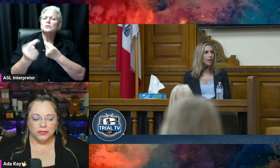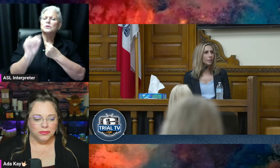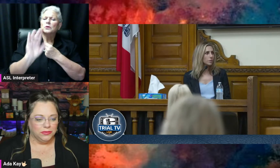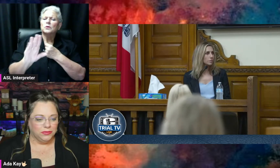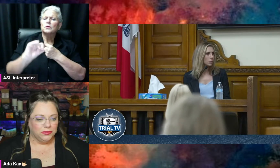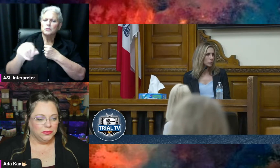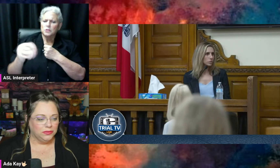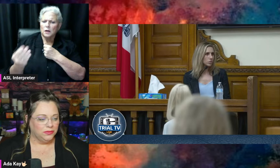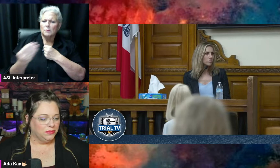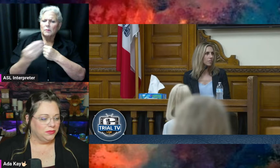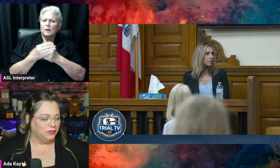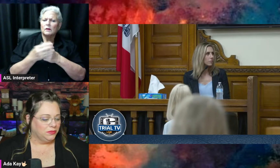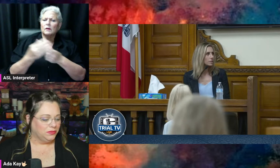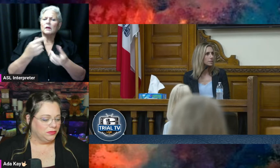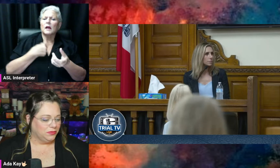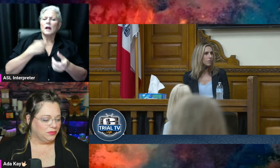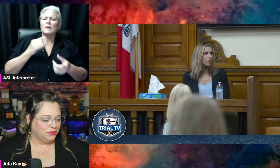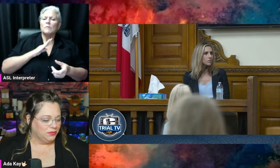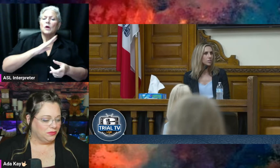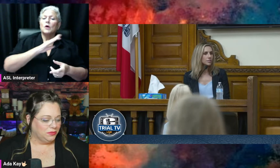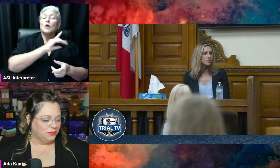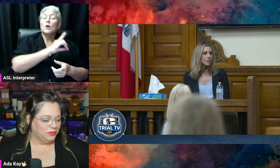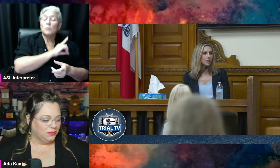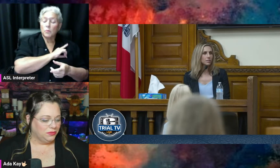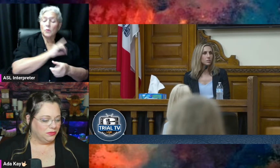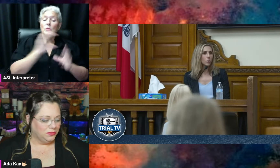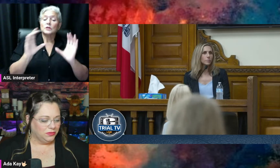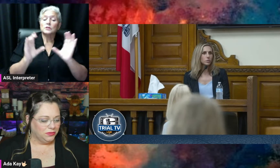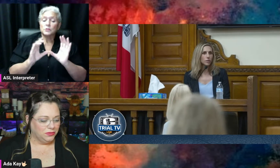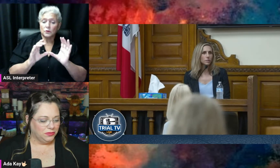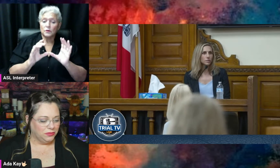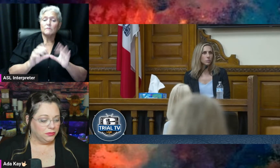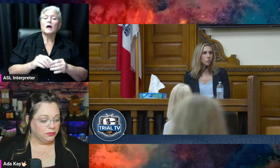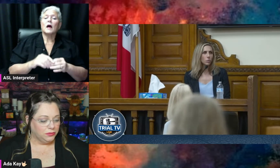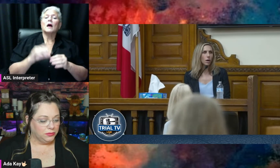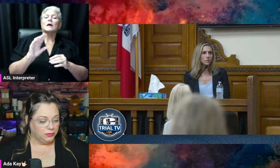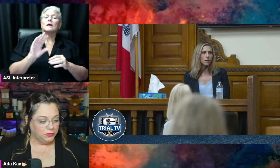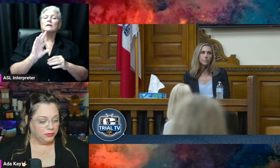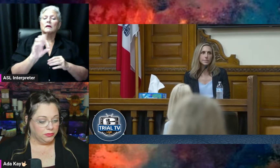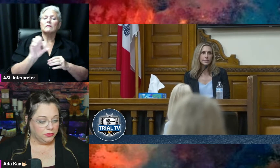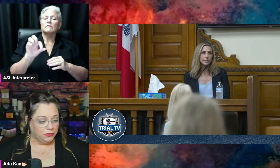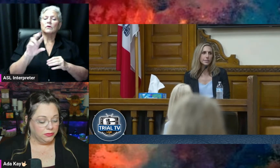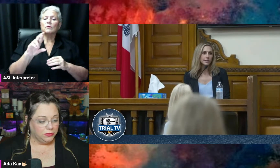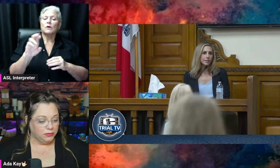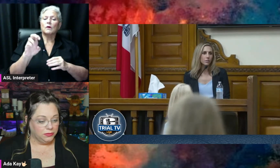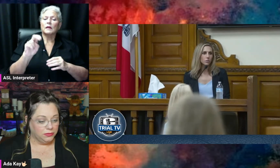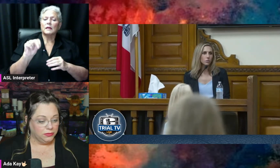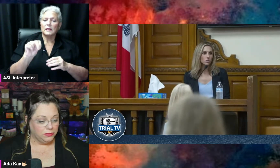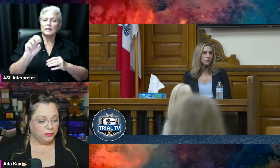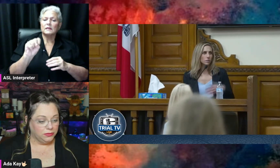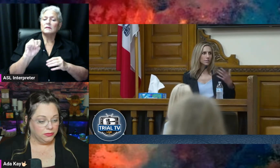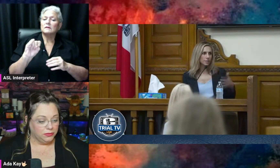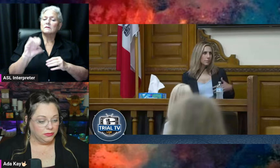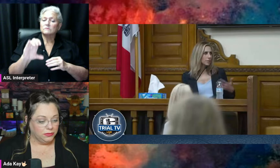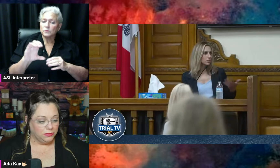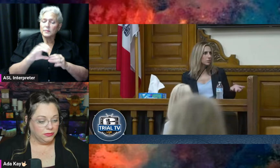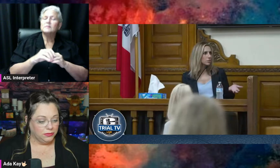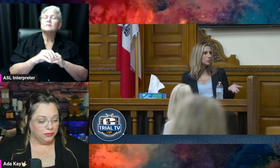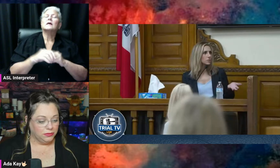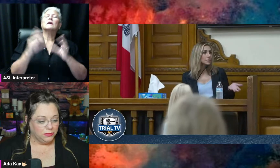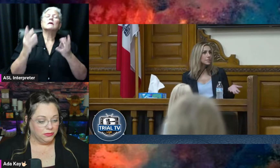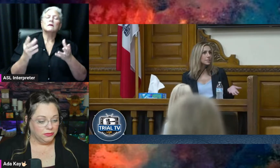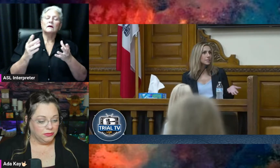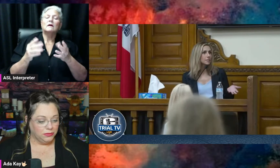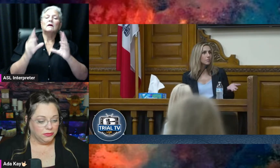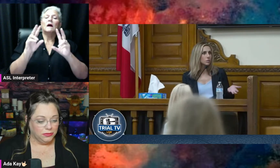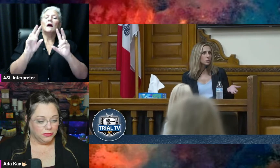So I'm a board certified forensic pathologist. So I'm trained to perform autopsies. Those are